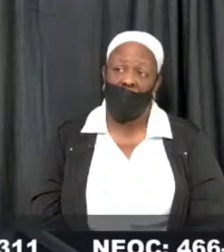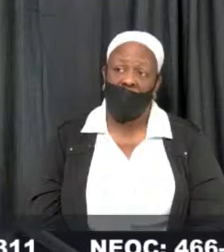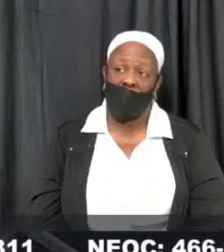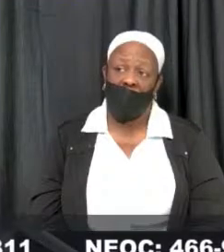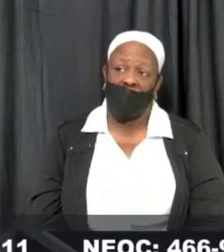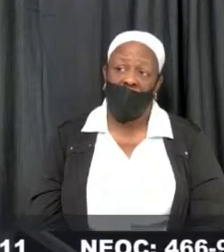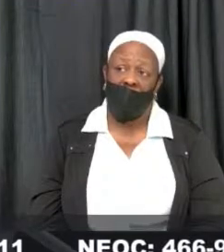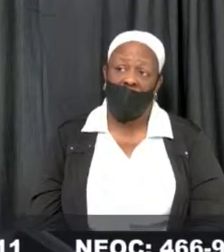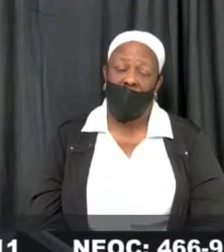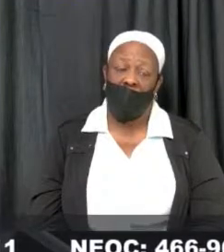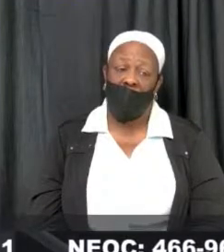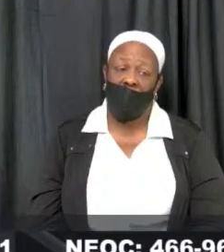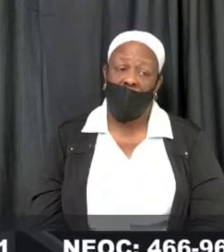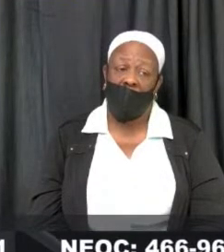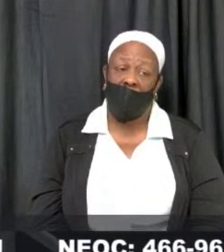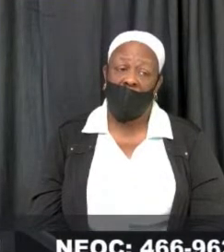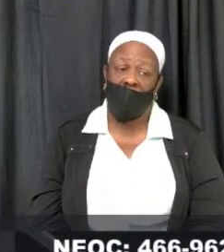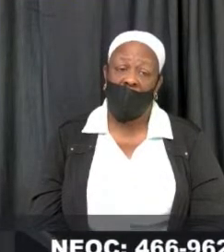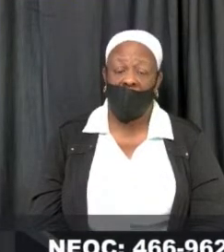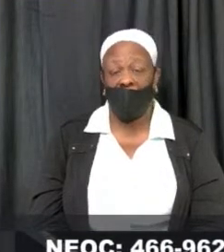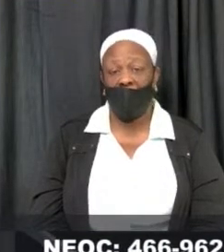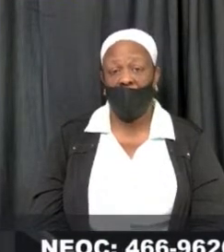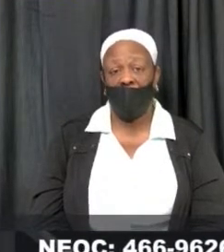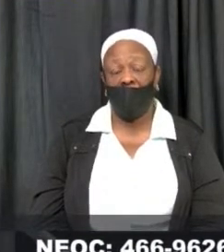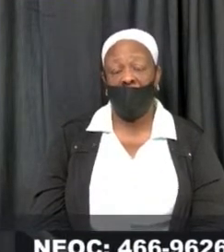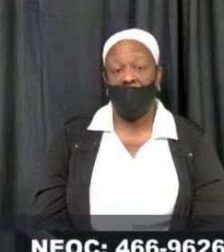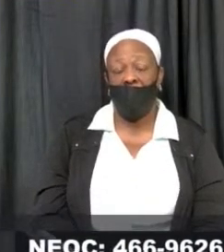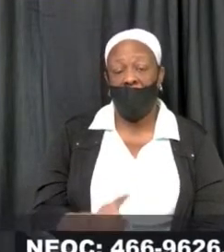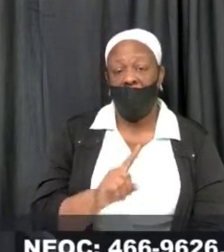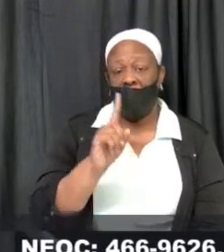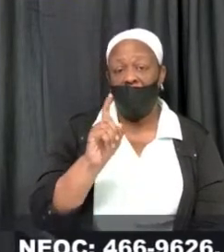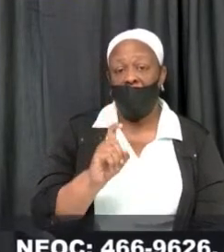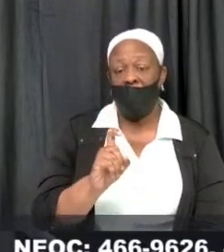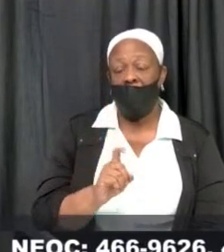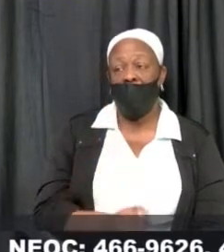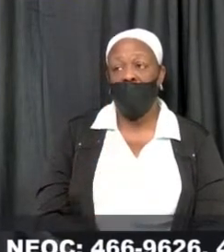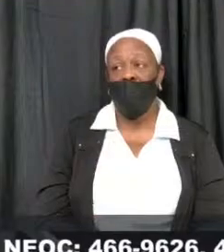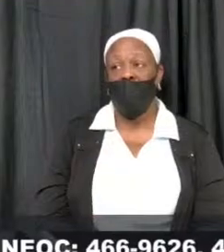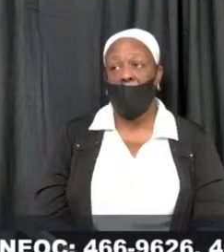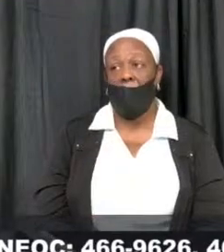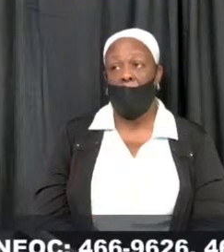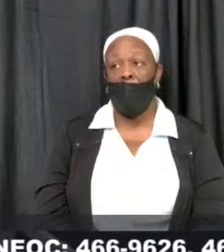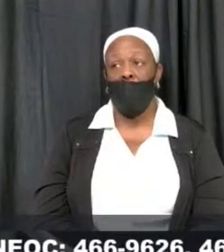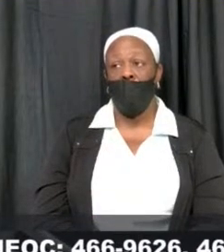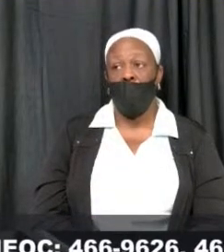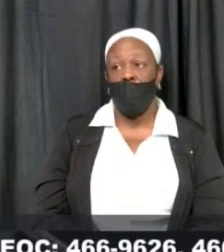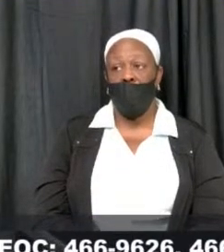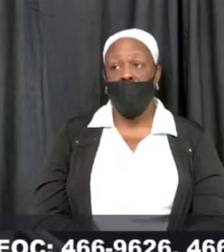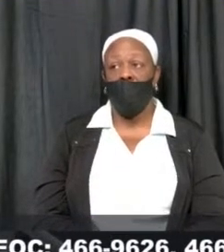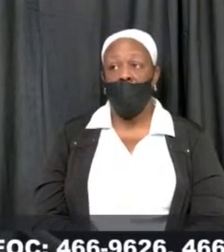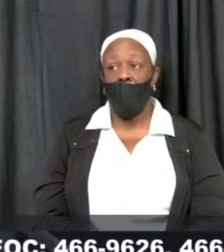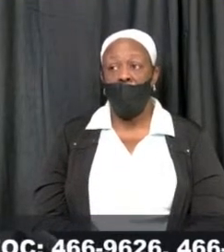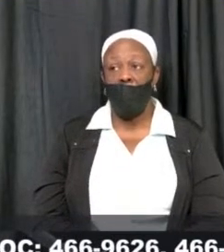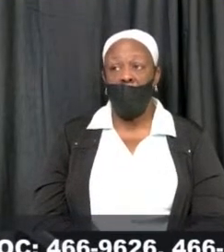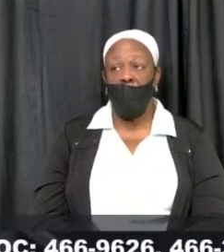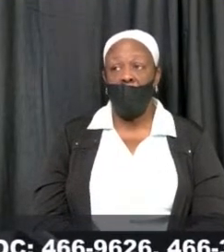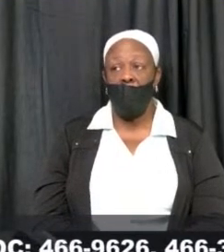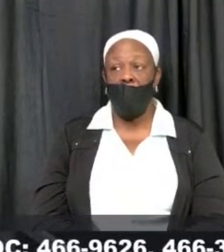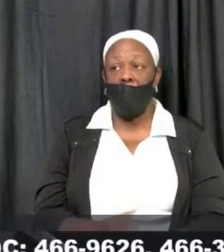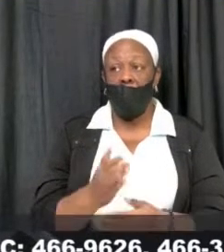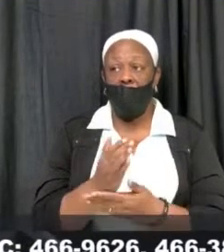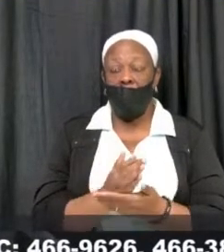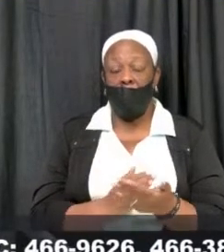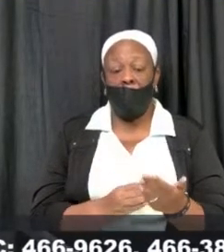Nevis. The first question, a press release issued by the St. Kitts